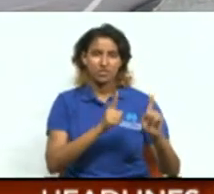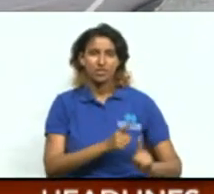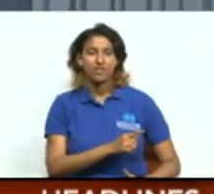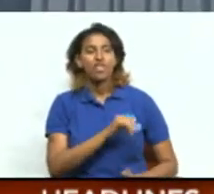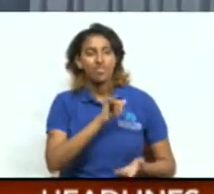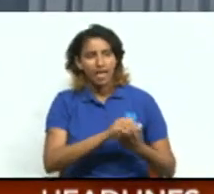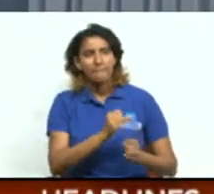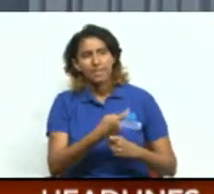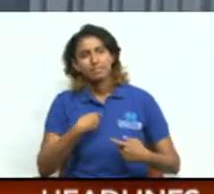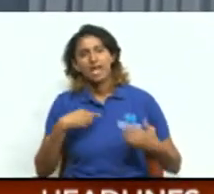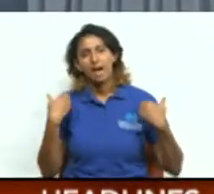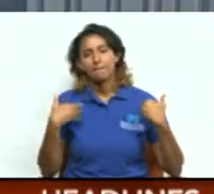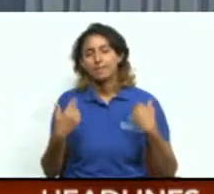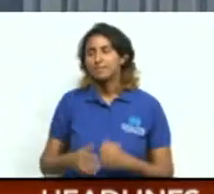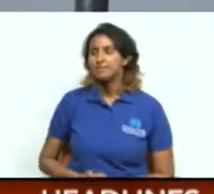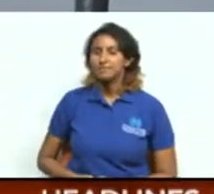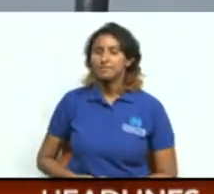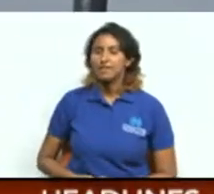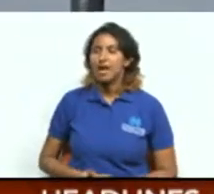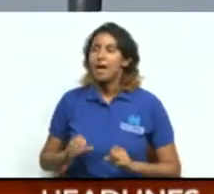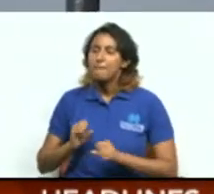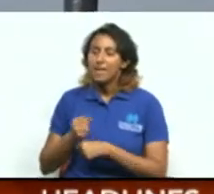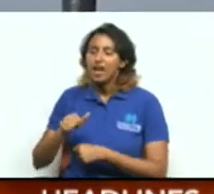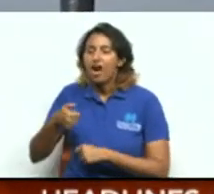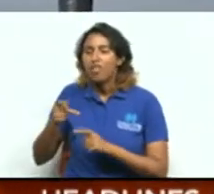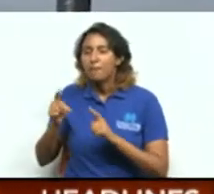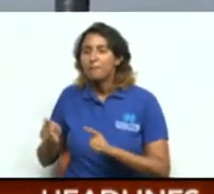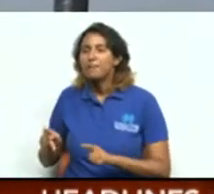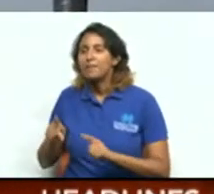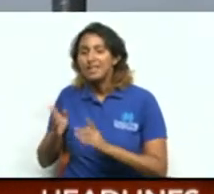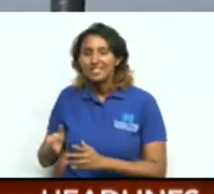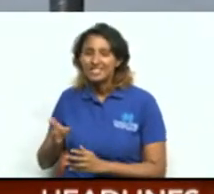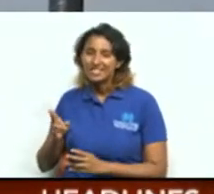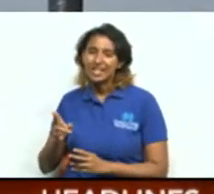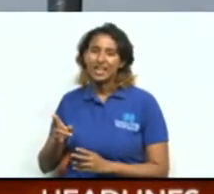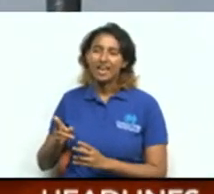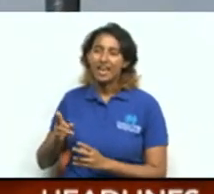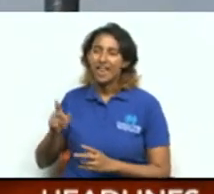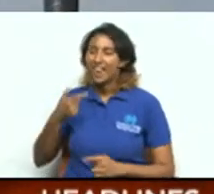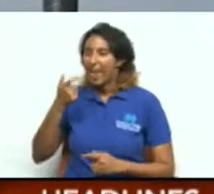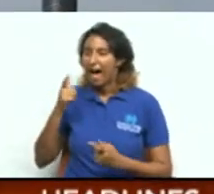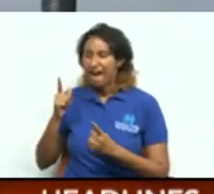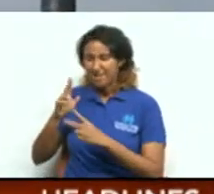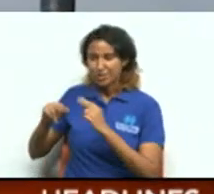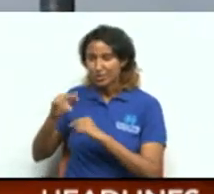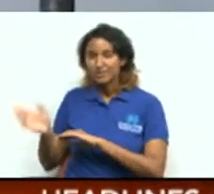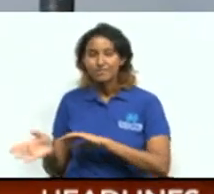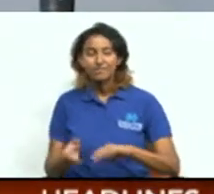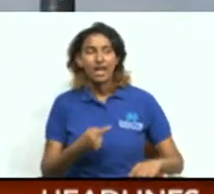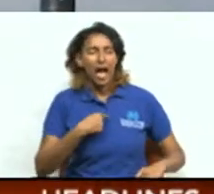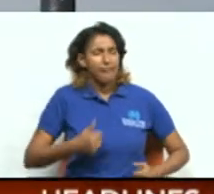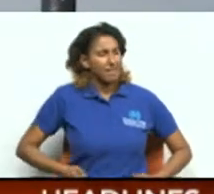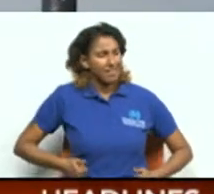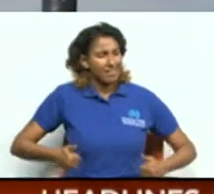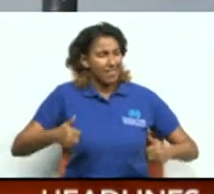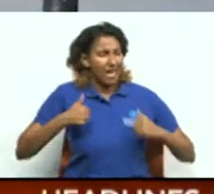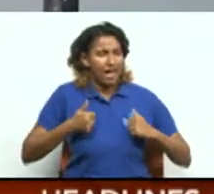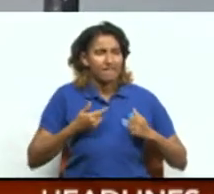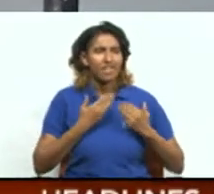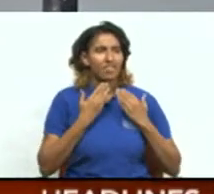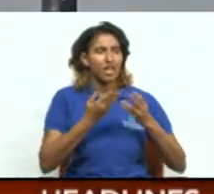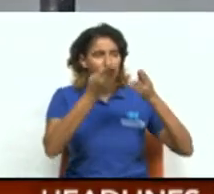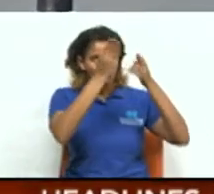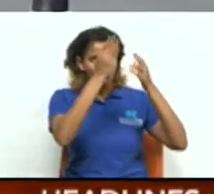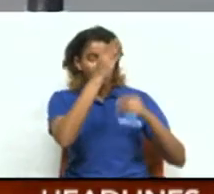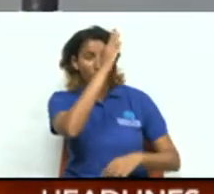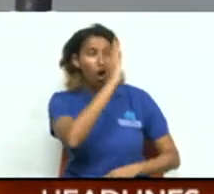happy. Making someone laugh. Life. I'm alive. And thank God, God has kept me